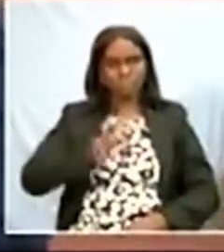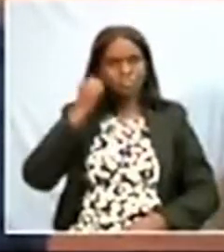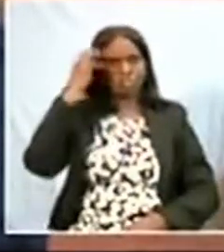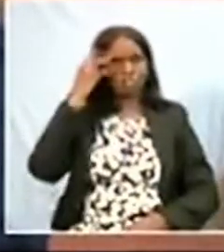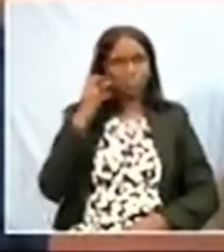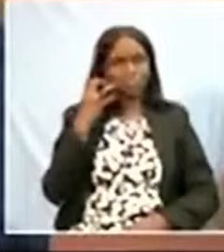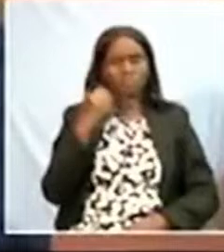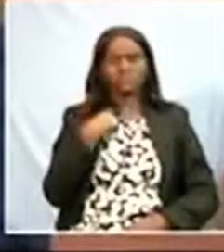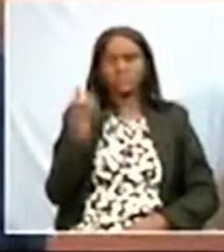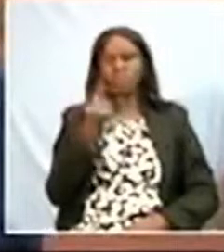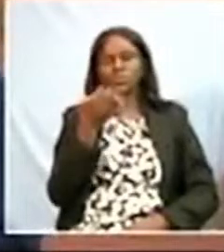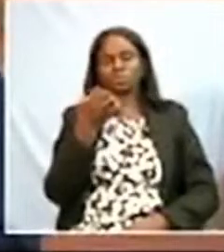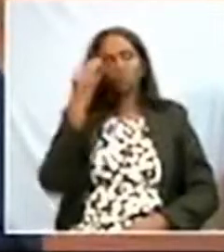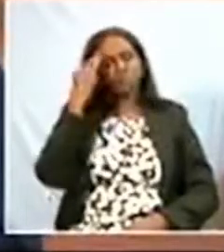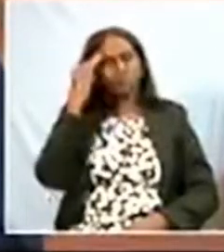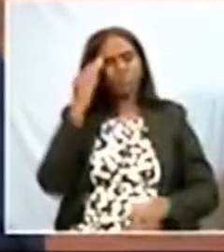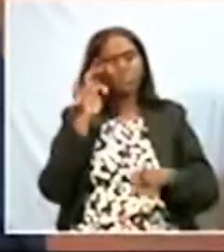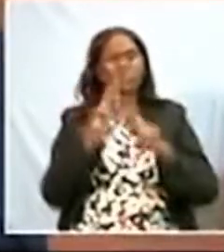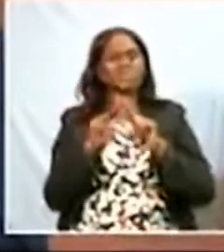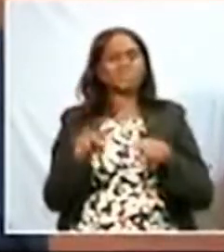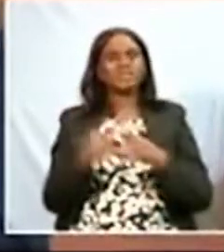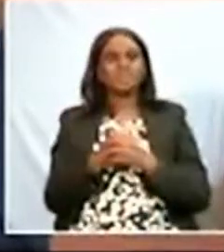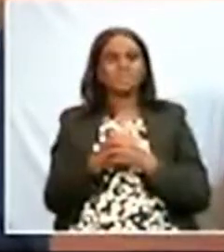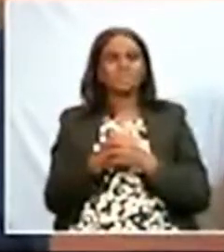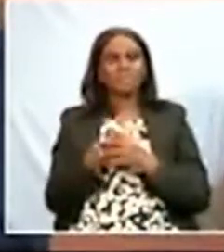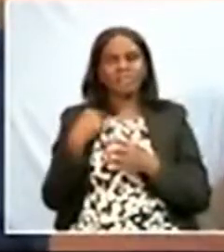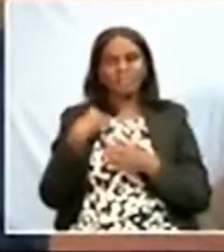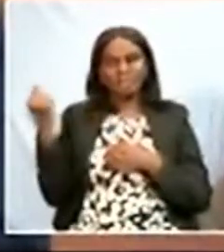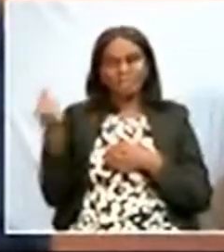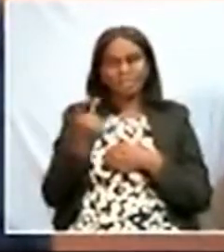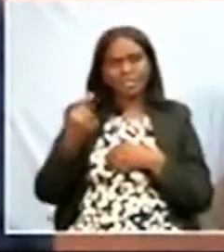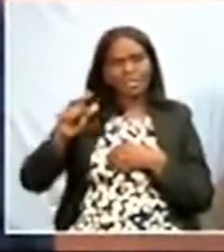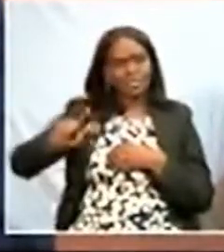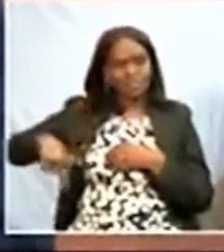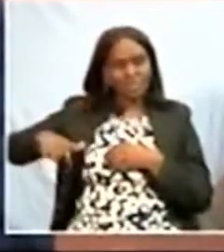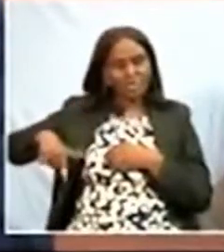officers. I wanted to find out, chairperson, I came a bit late.